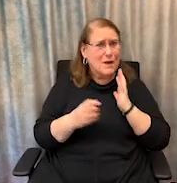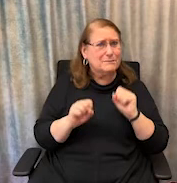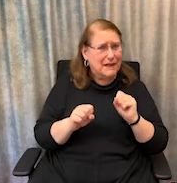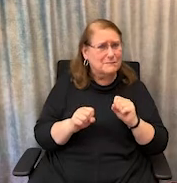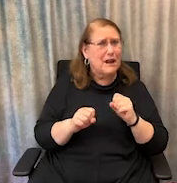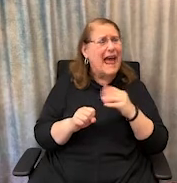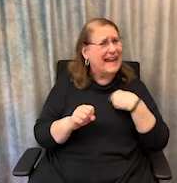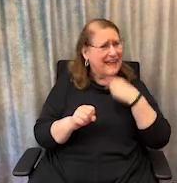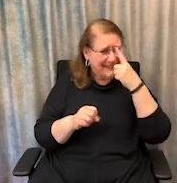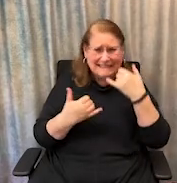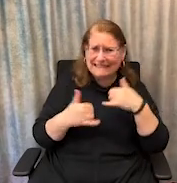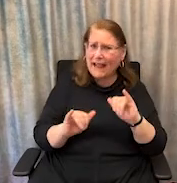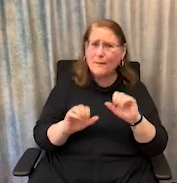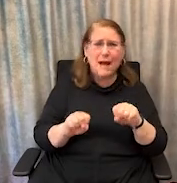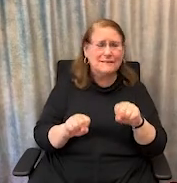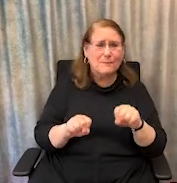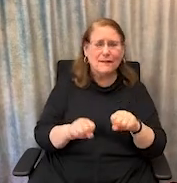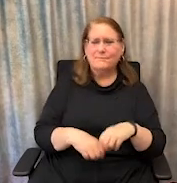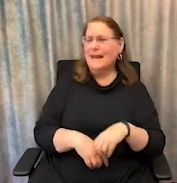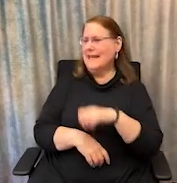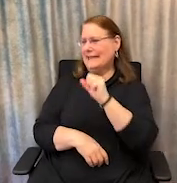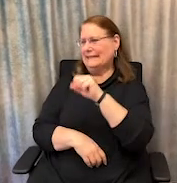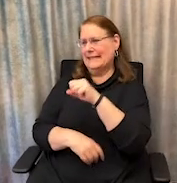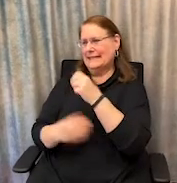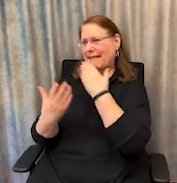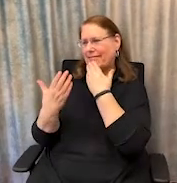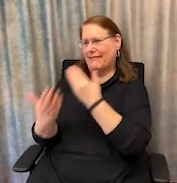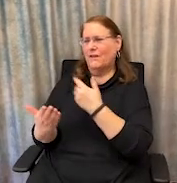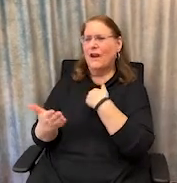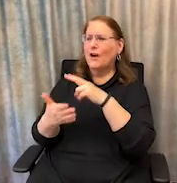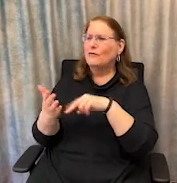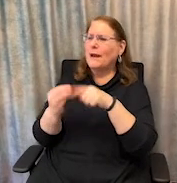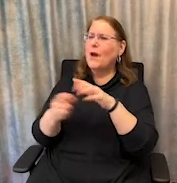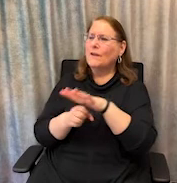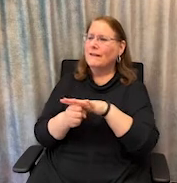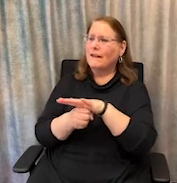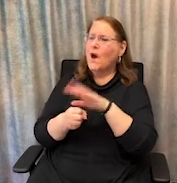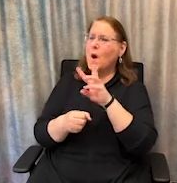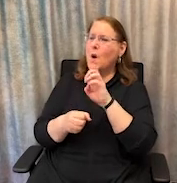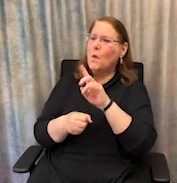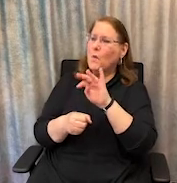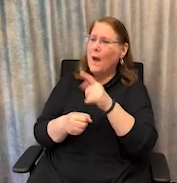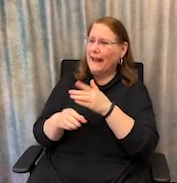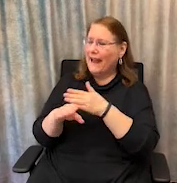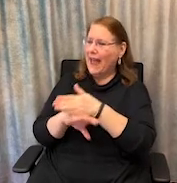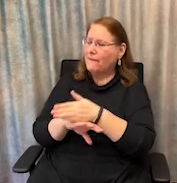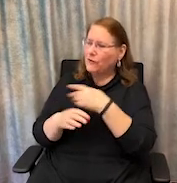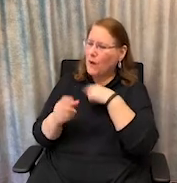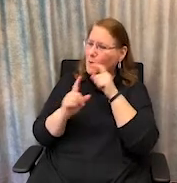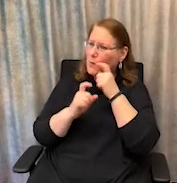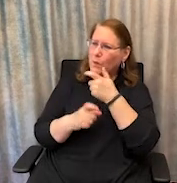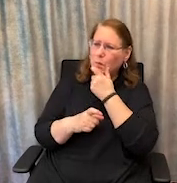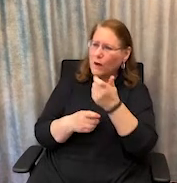is possible. Right. Thank you. Yeah, I was reading about wedding after watching the film